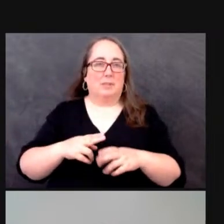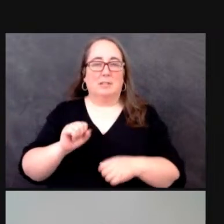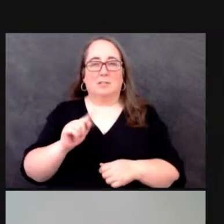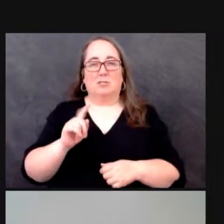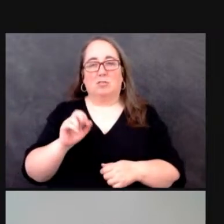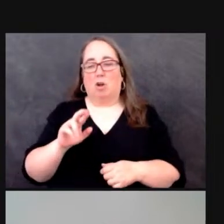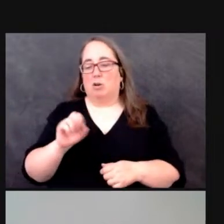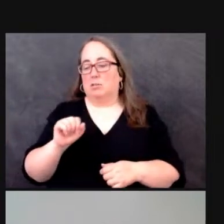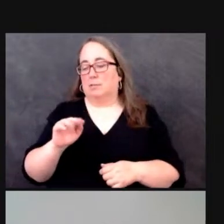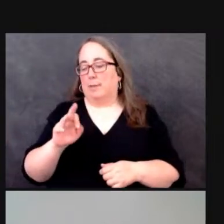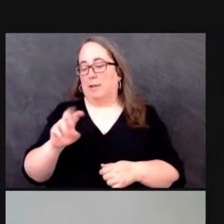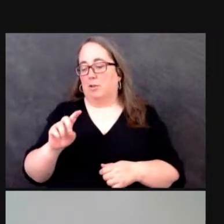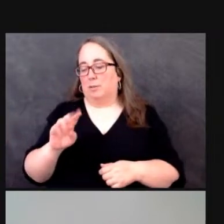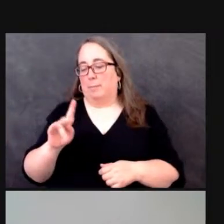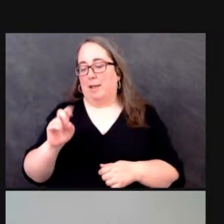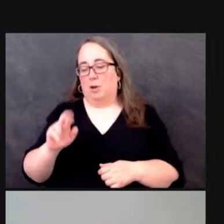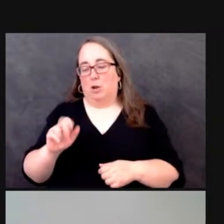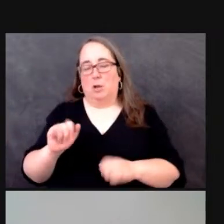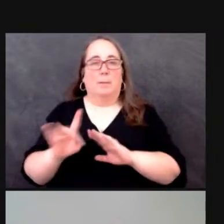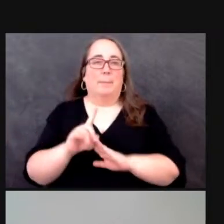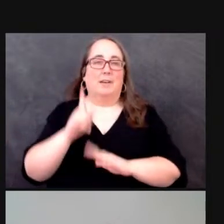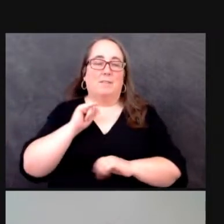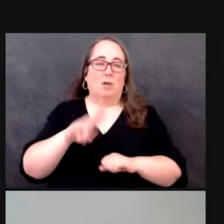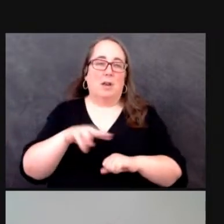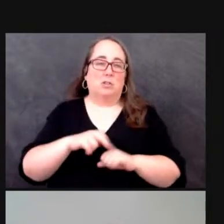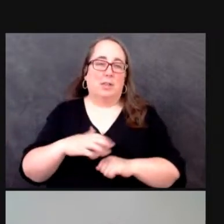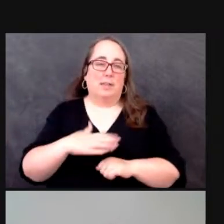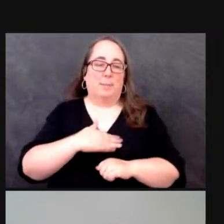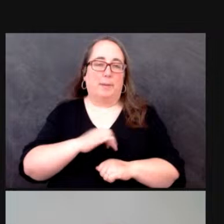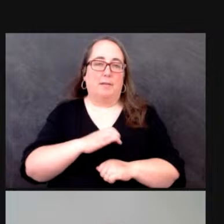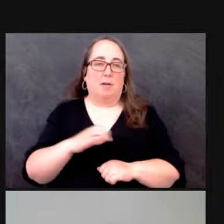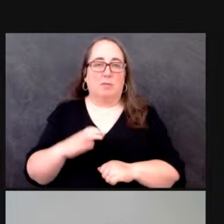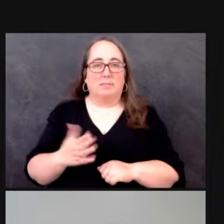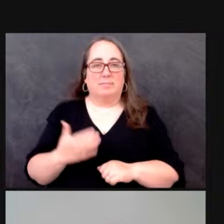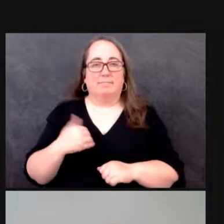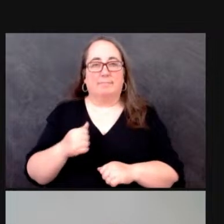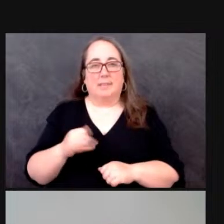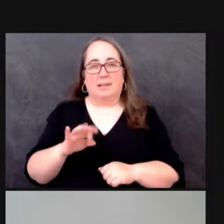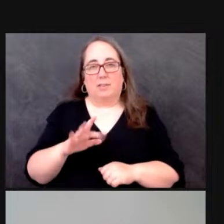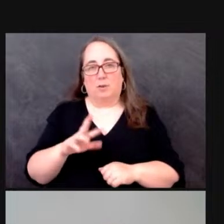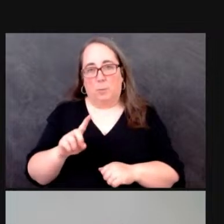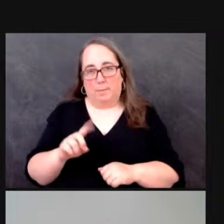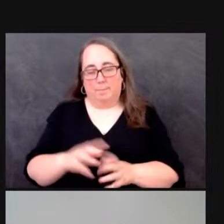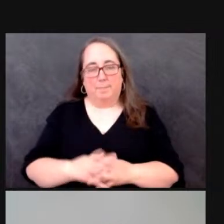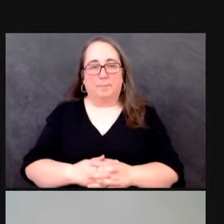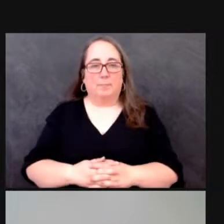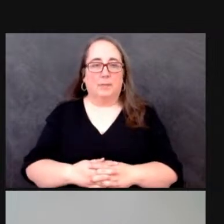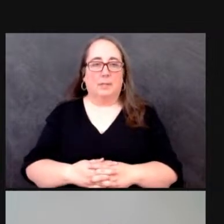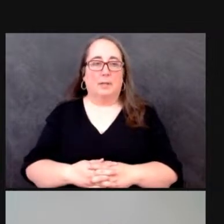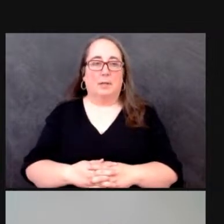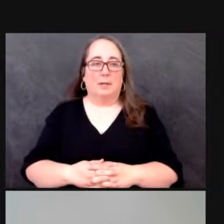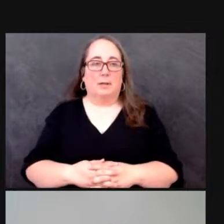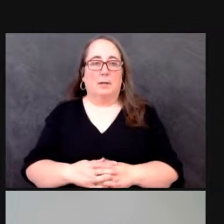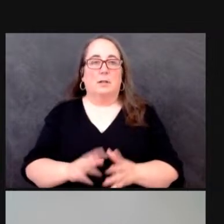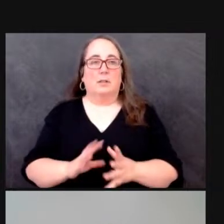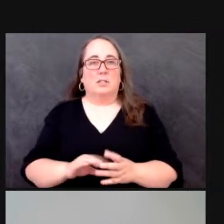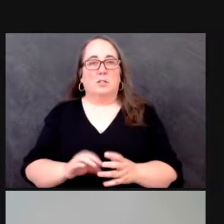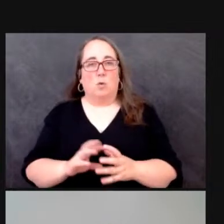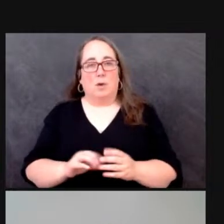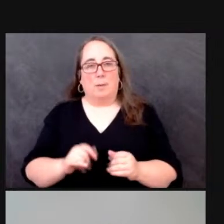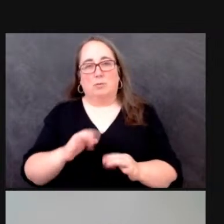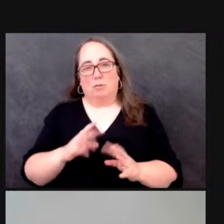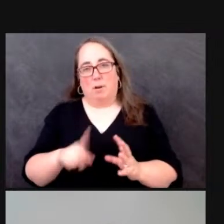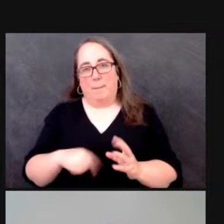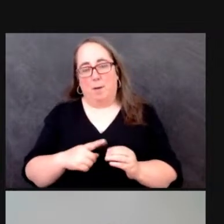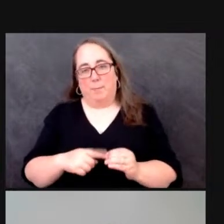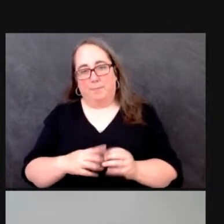Banner, which was designated as our national anthem by Congress in 1931. The story I would like to highlight